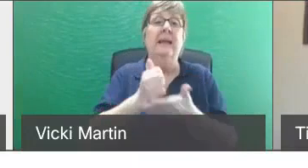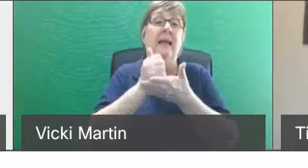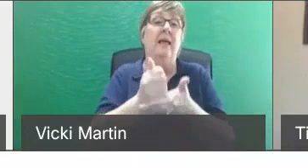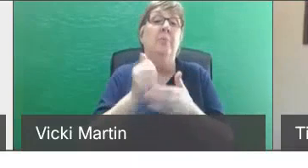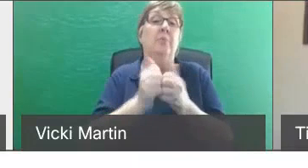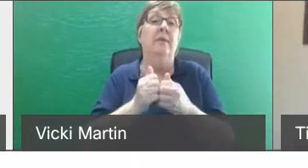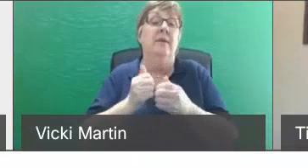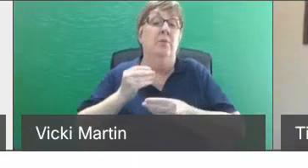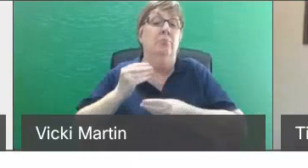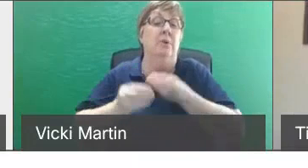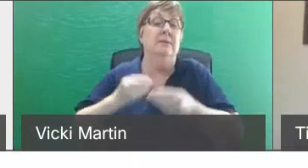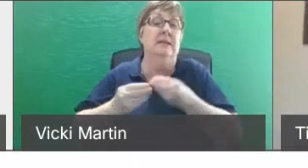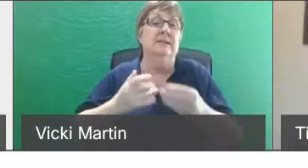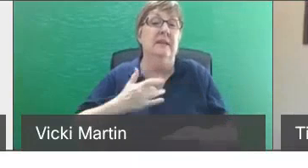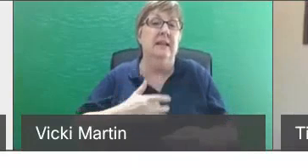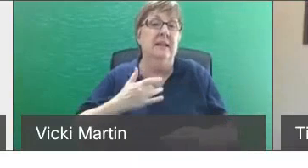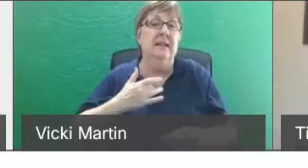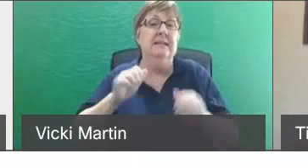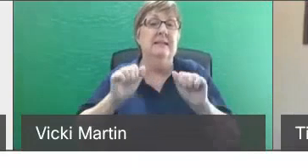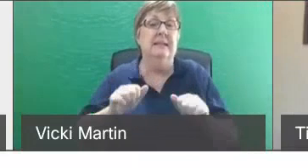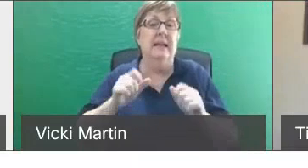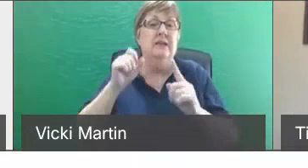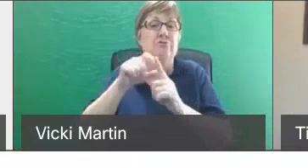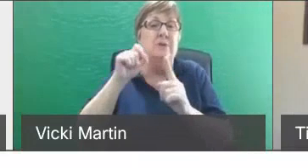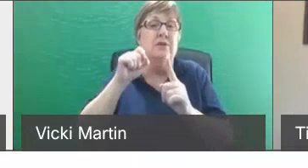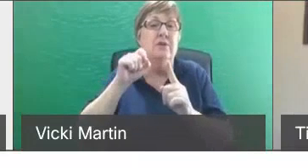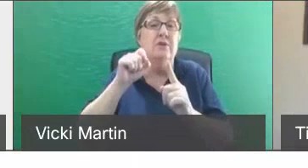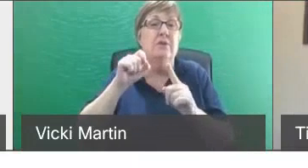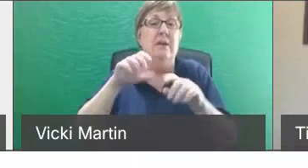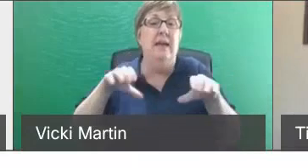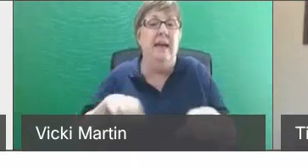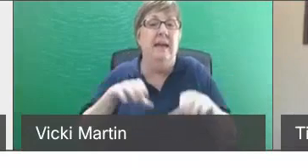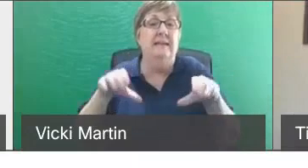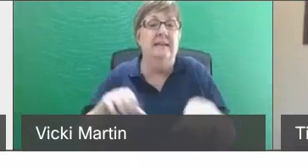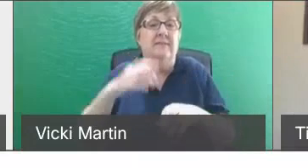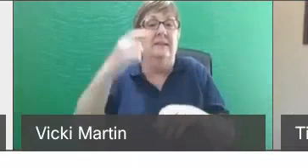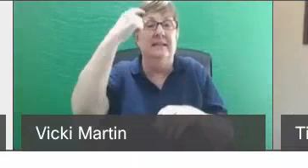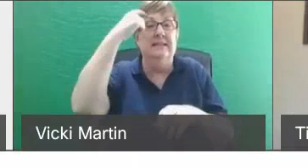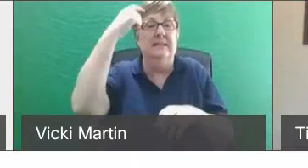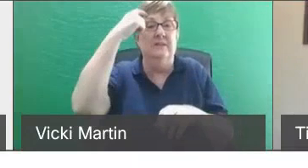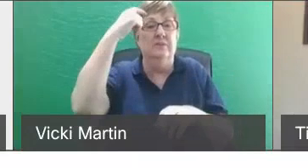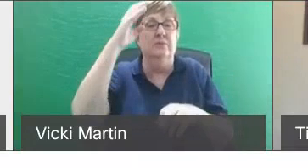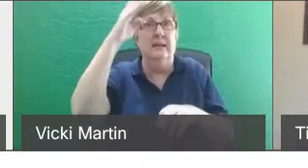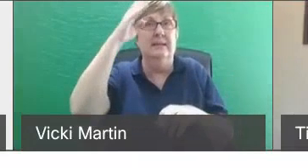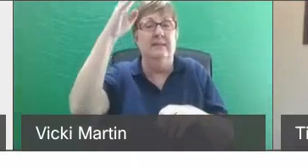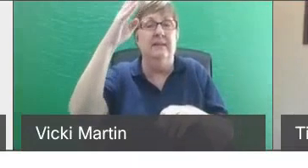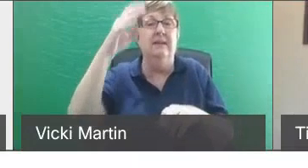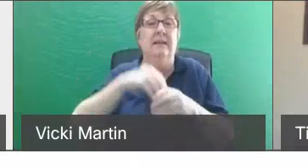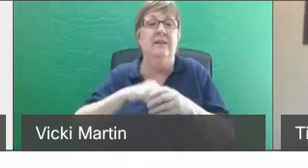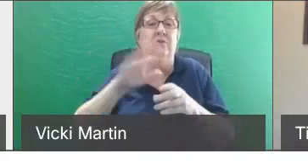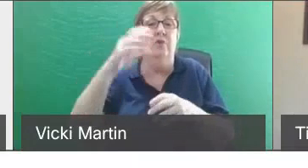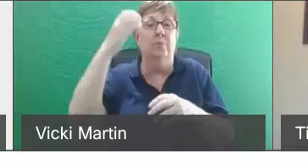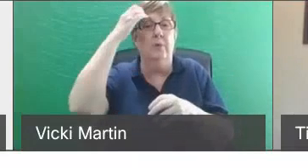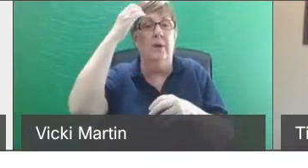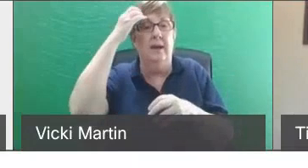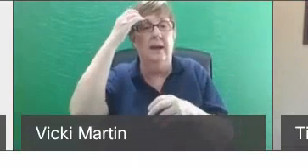ignite creativity centers in the brain to help you to be present in the moment. So whether you're journaling to talk about your